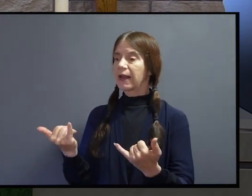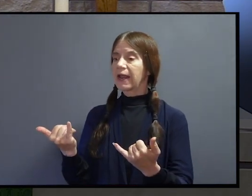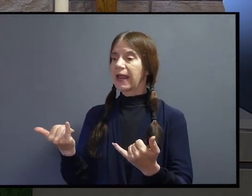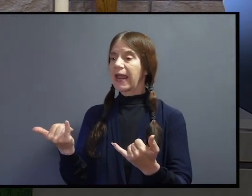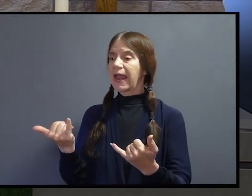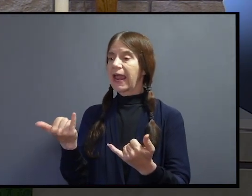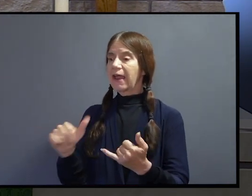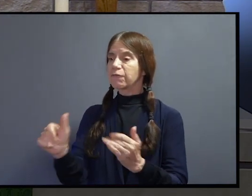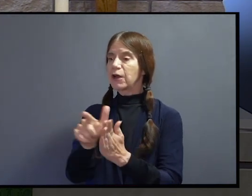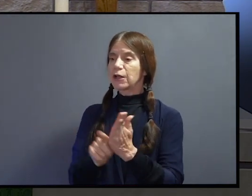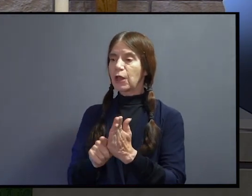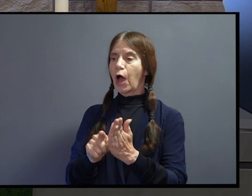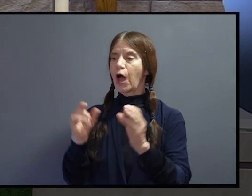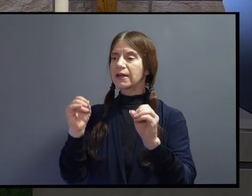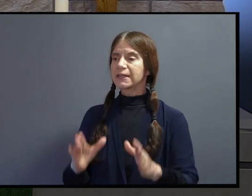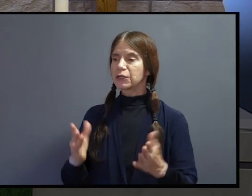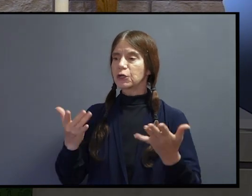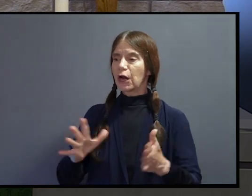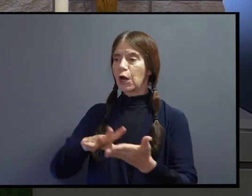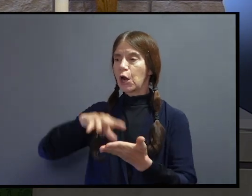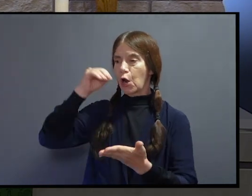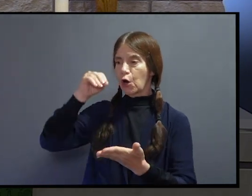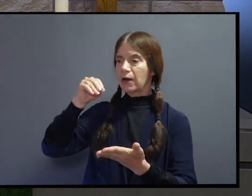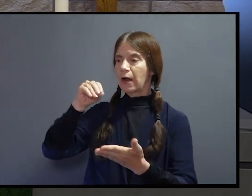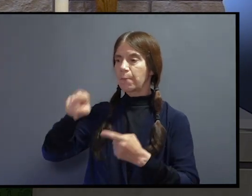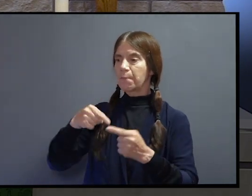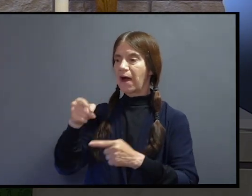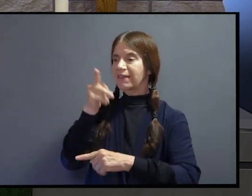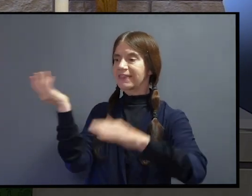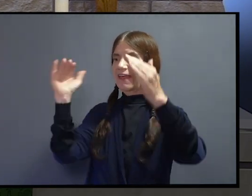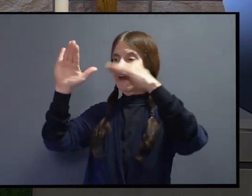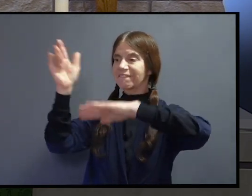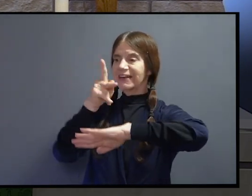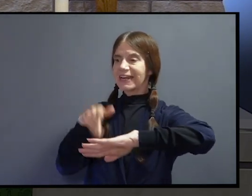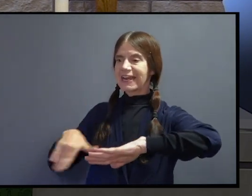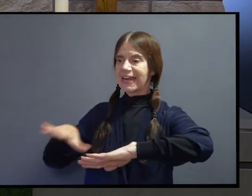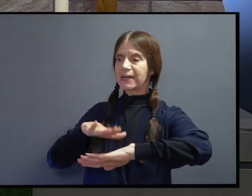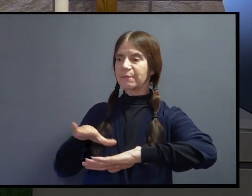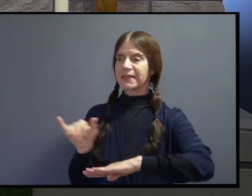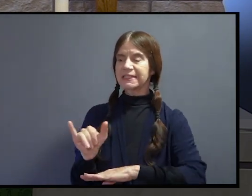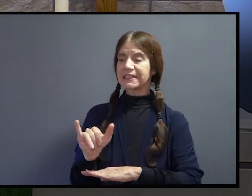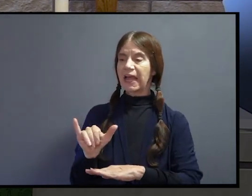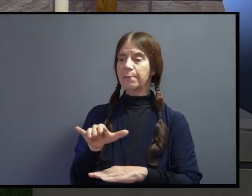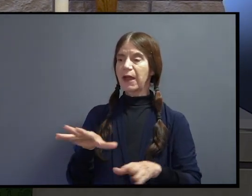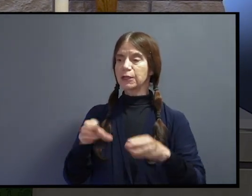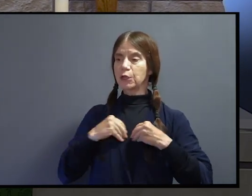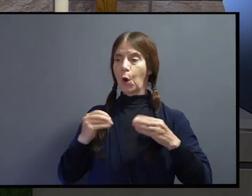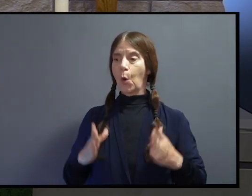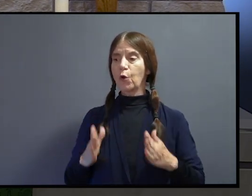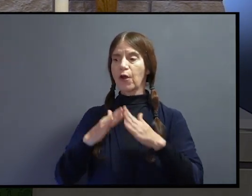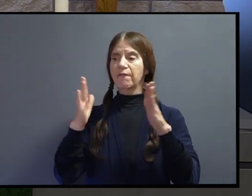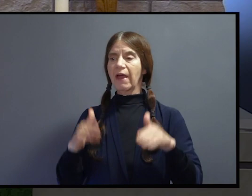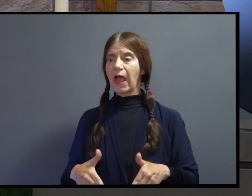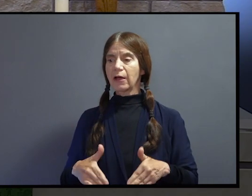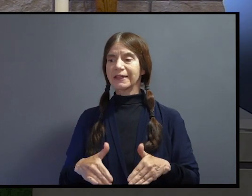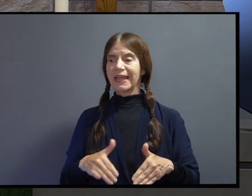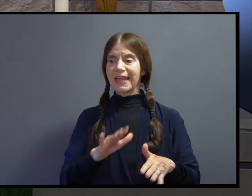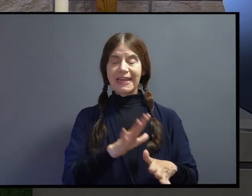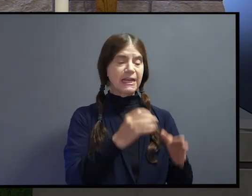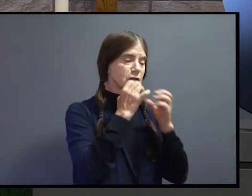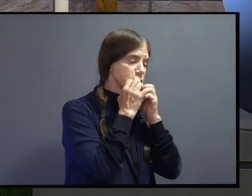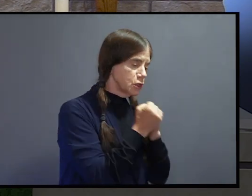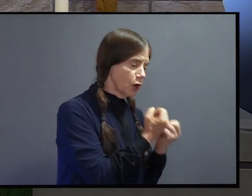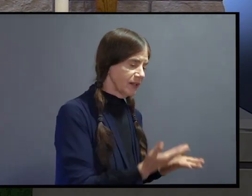Therefore, every scribe who has been trained for the kingdom of heaven is like a master of a house who brings